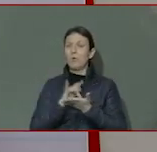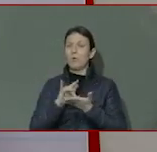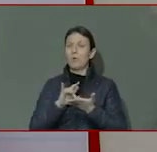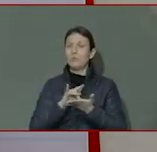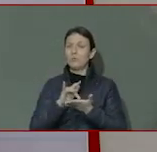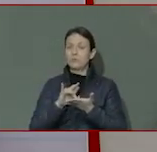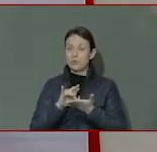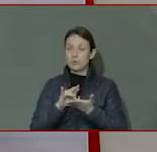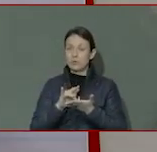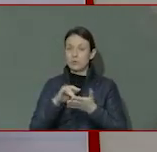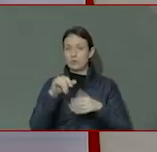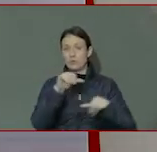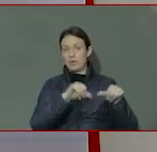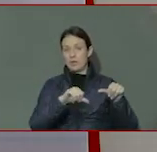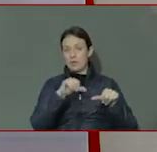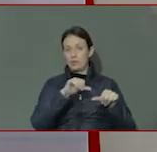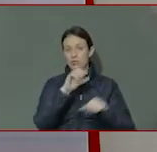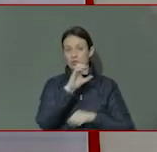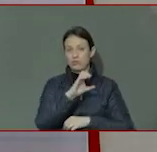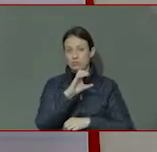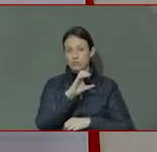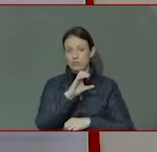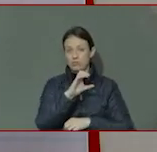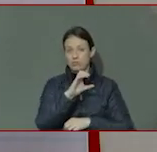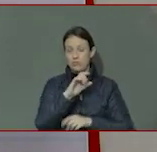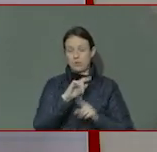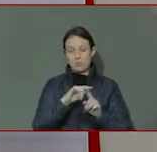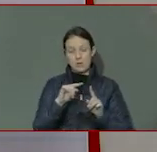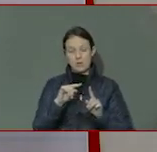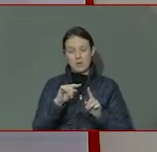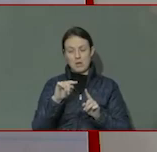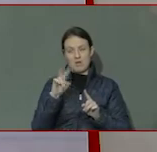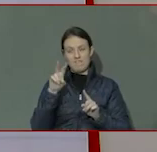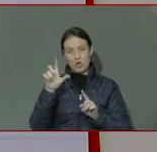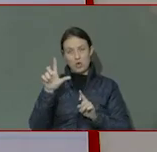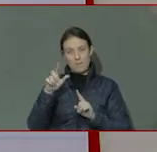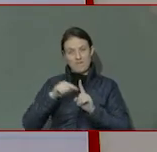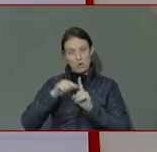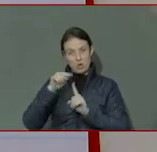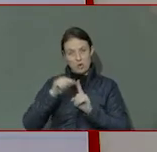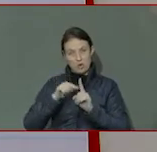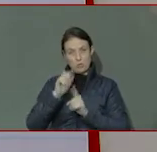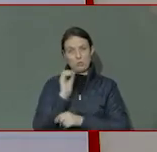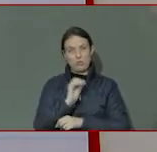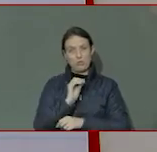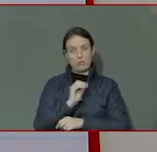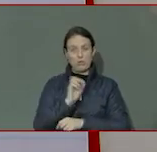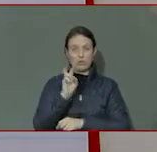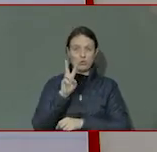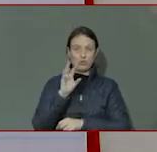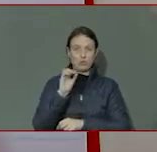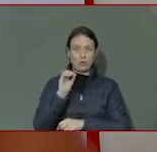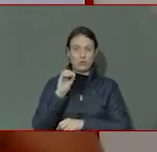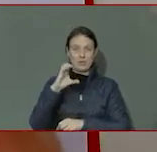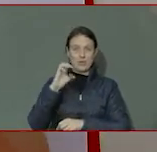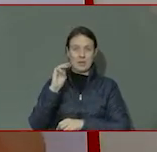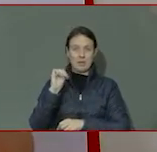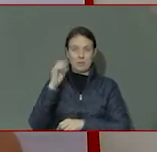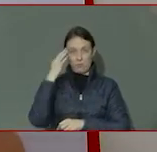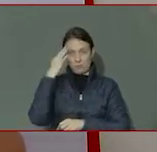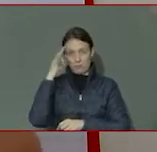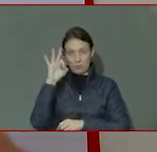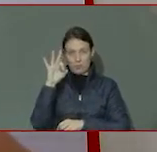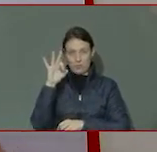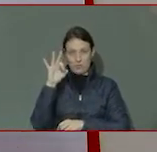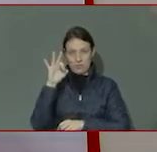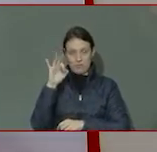the acid, but we have the volume of the acid. The acid was 200 centimeters cubed. And